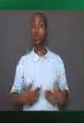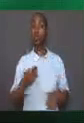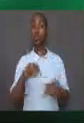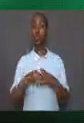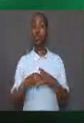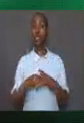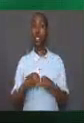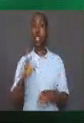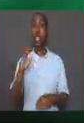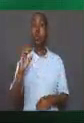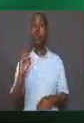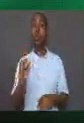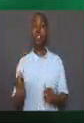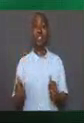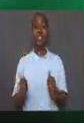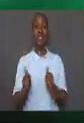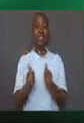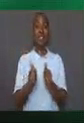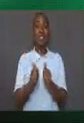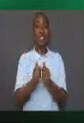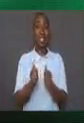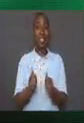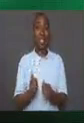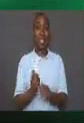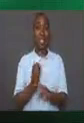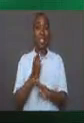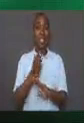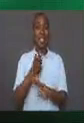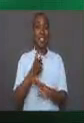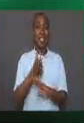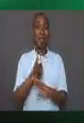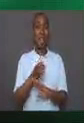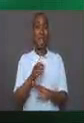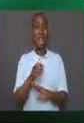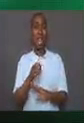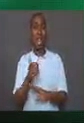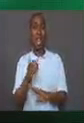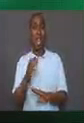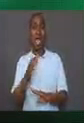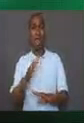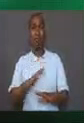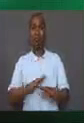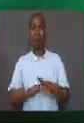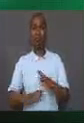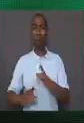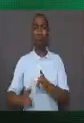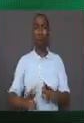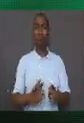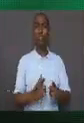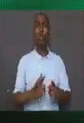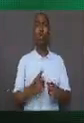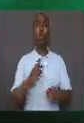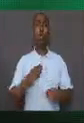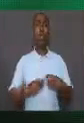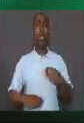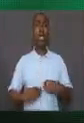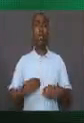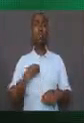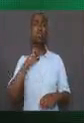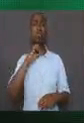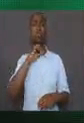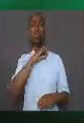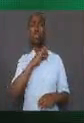carbon dioxide, which provides another method of ridding our bodies of metabolic waste